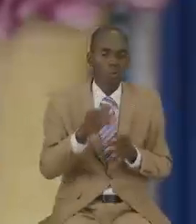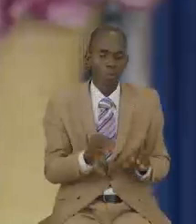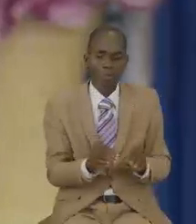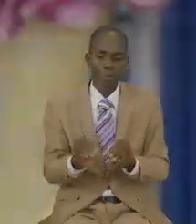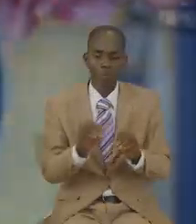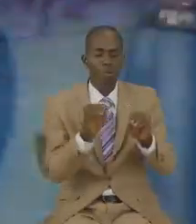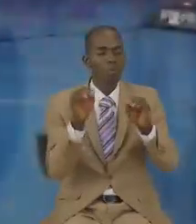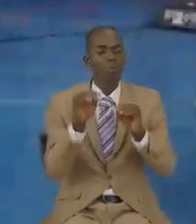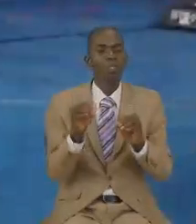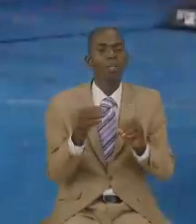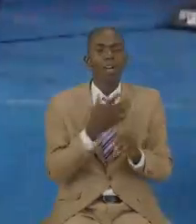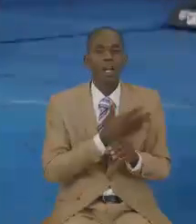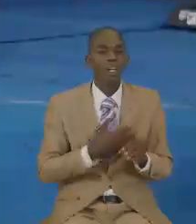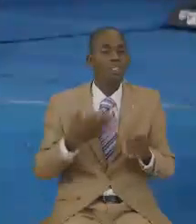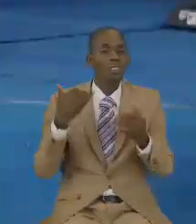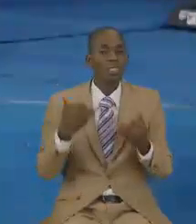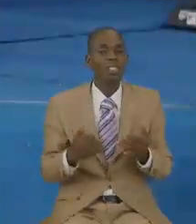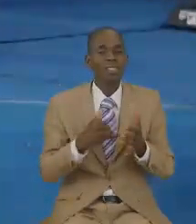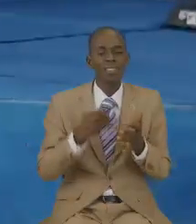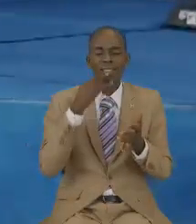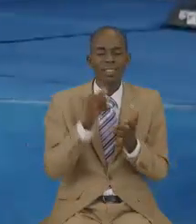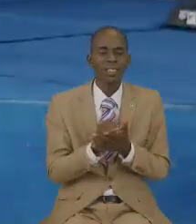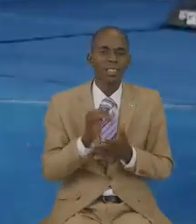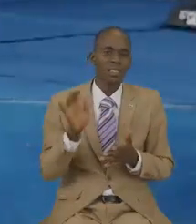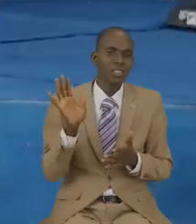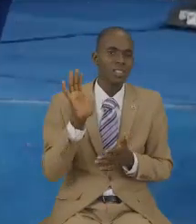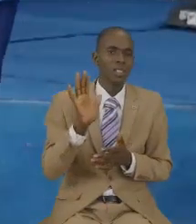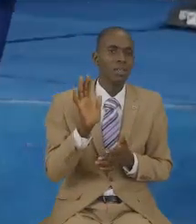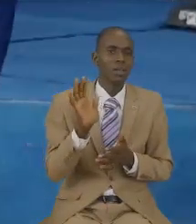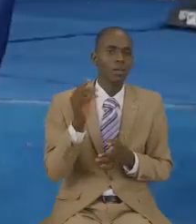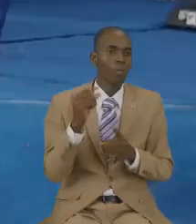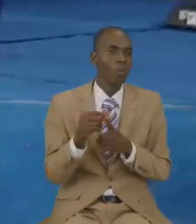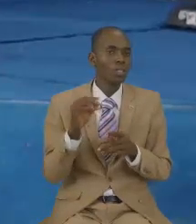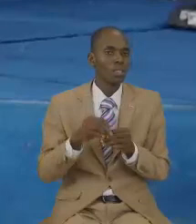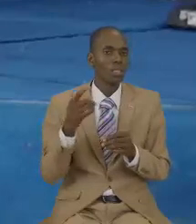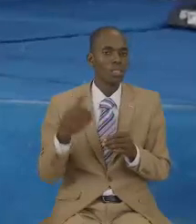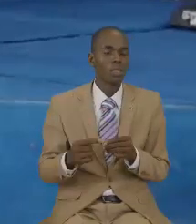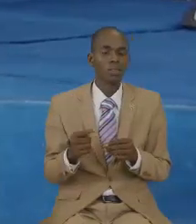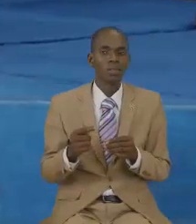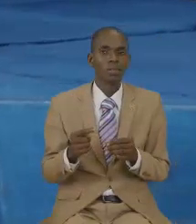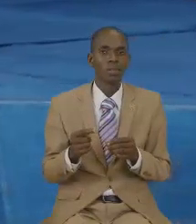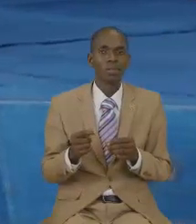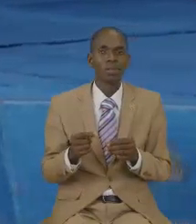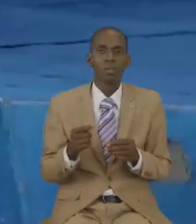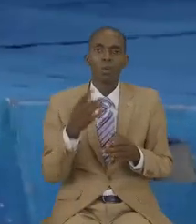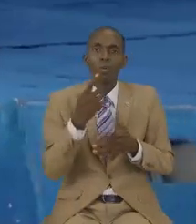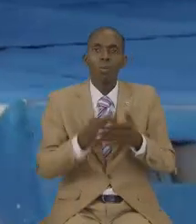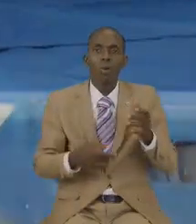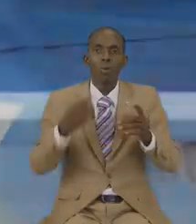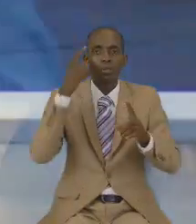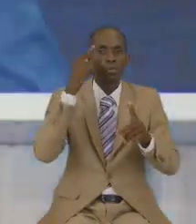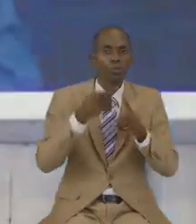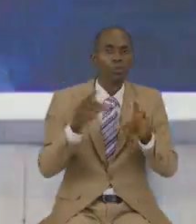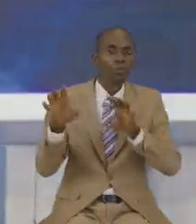now that the world in their system has retired me, what goal do I